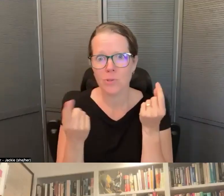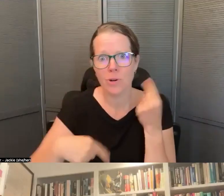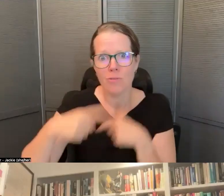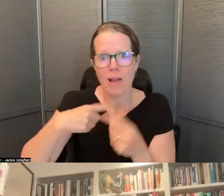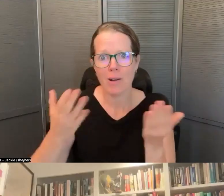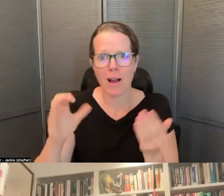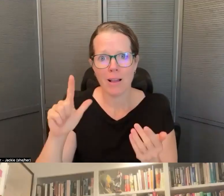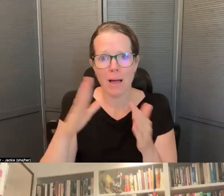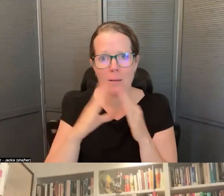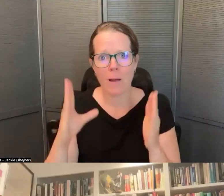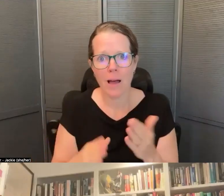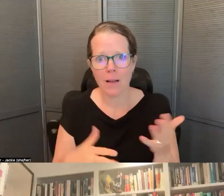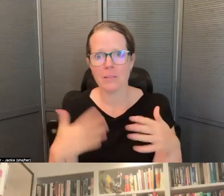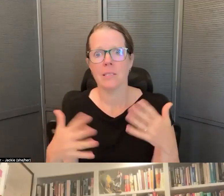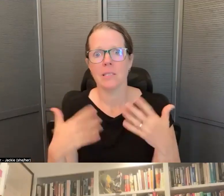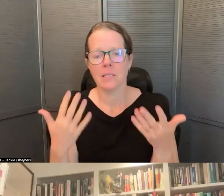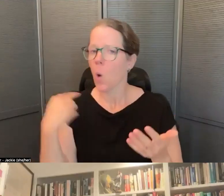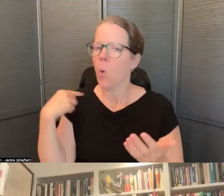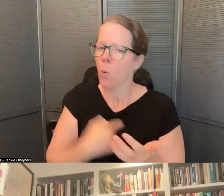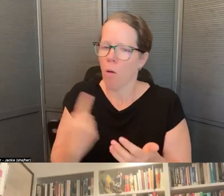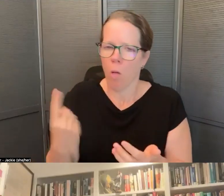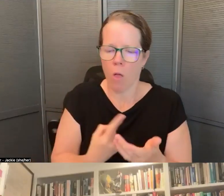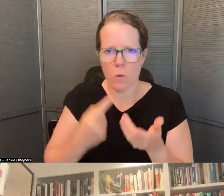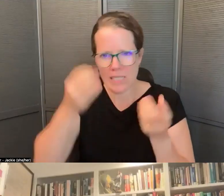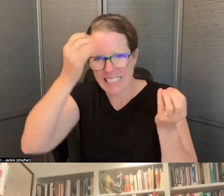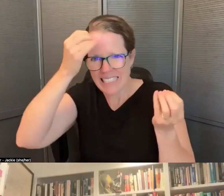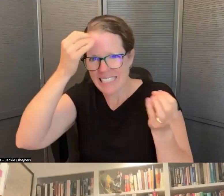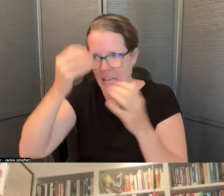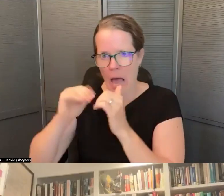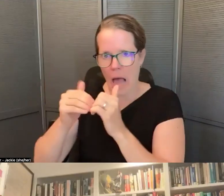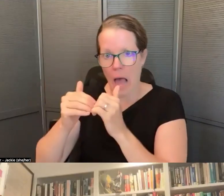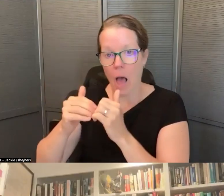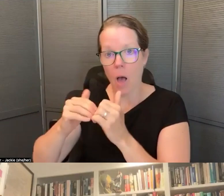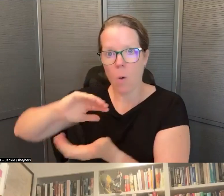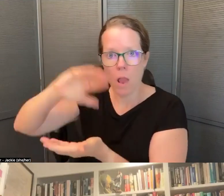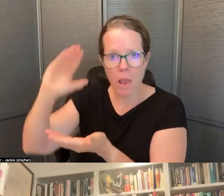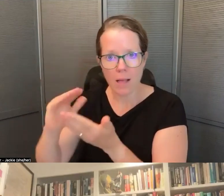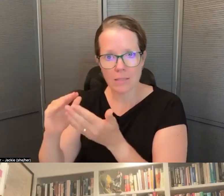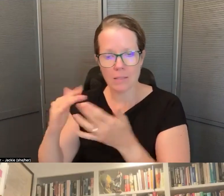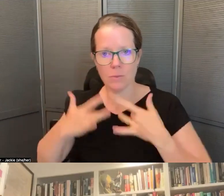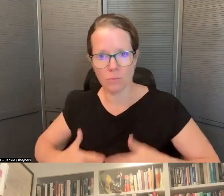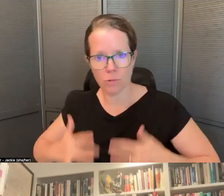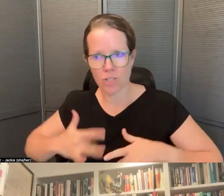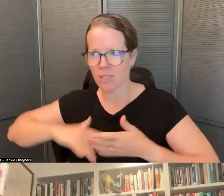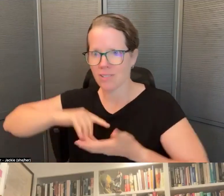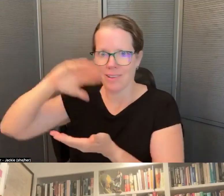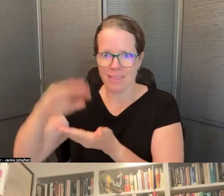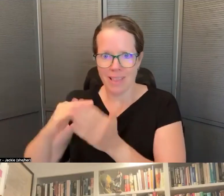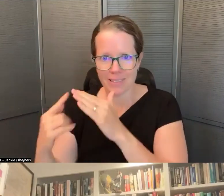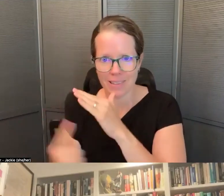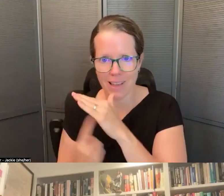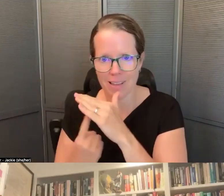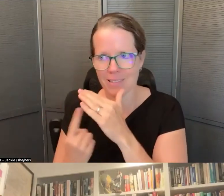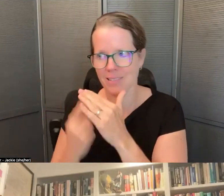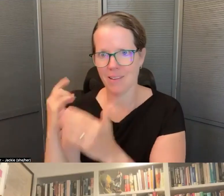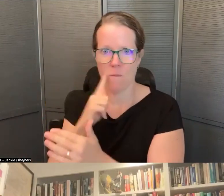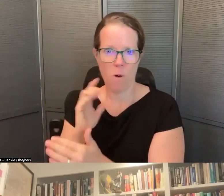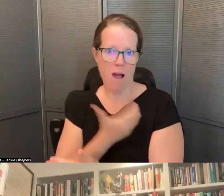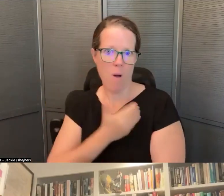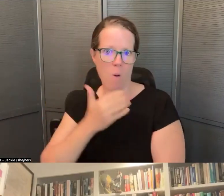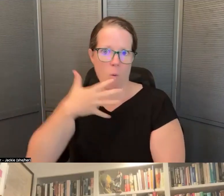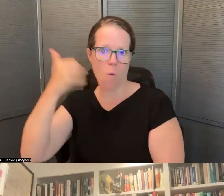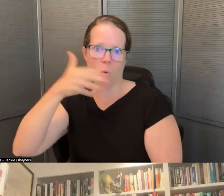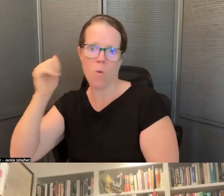of mitigating loneliness and depression in our older folks and keeping them engaged. And we